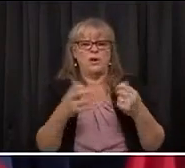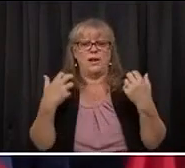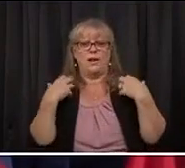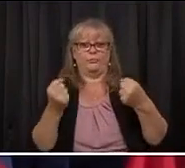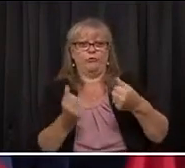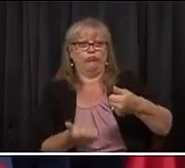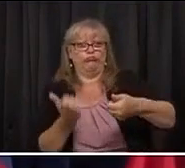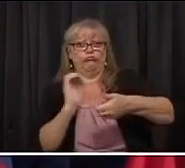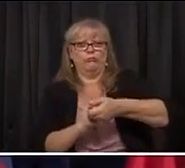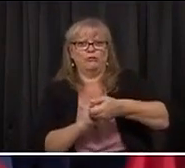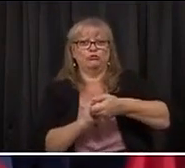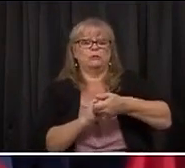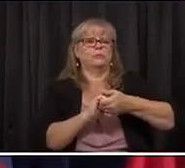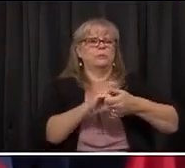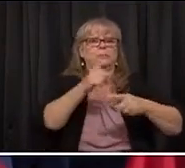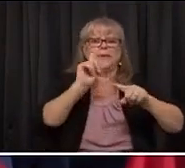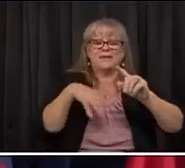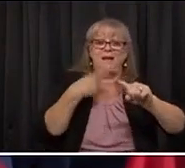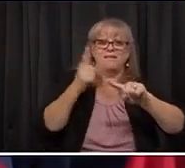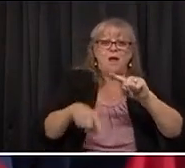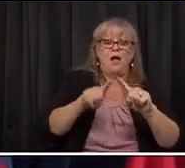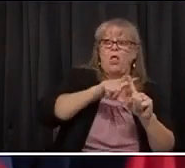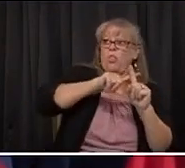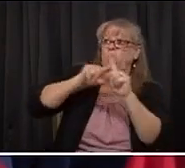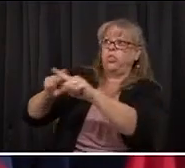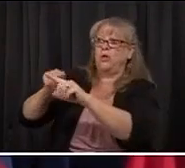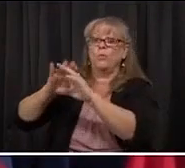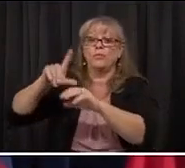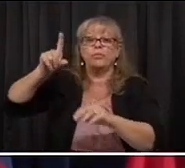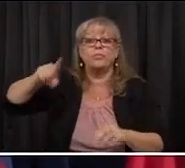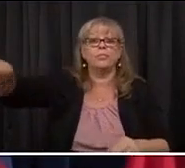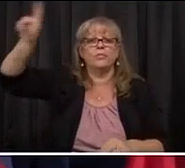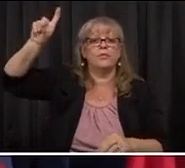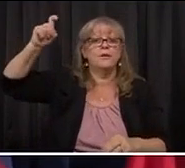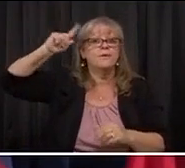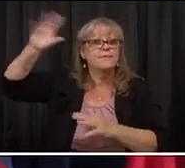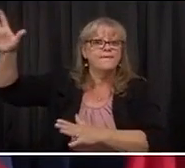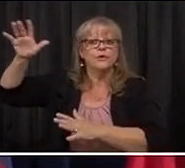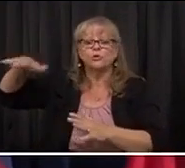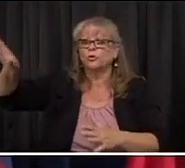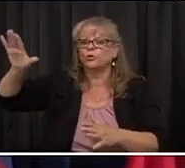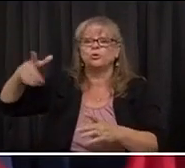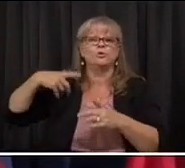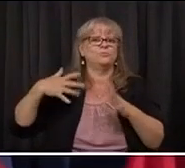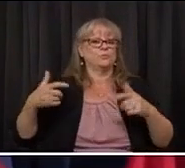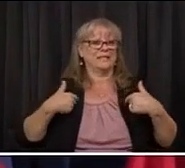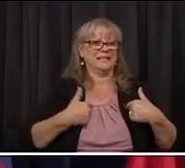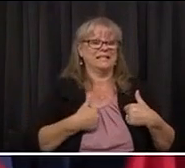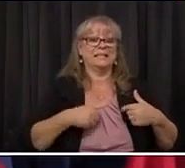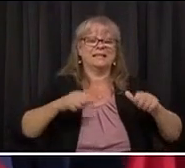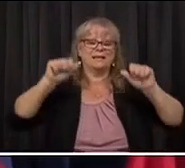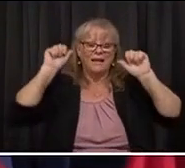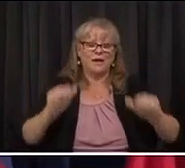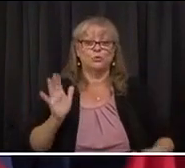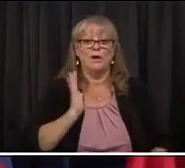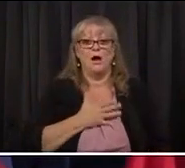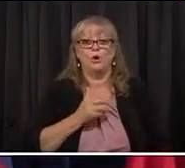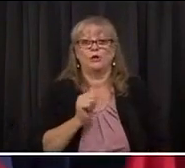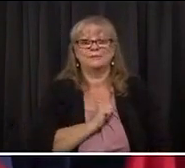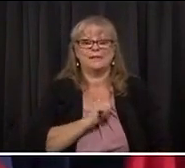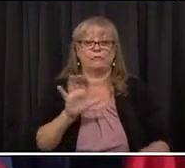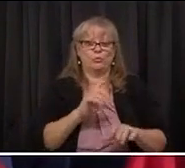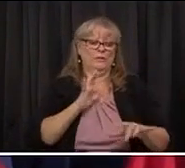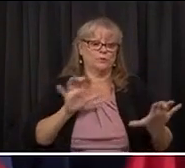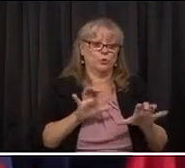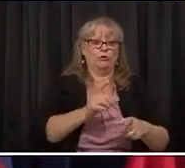national testing strategy. So we're going to lead by example in Colorado and be one of the states that gets it right. I want to thank our state lab workers